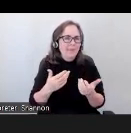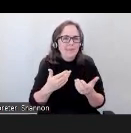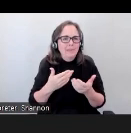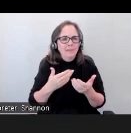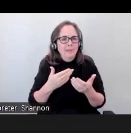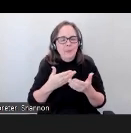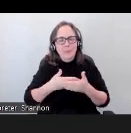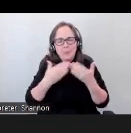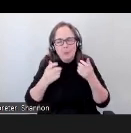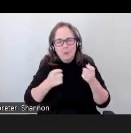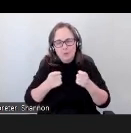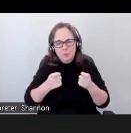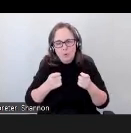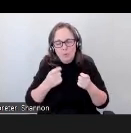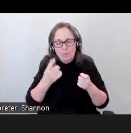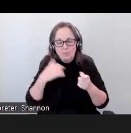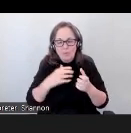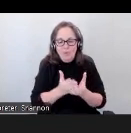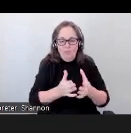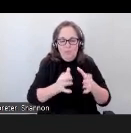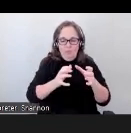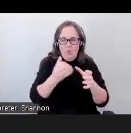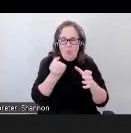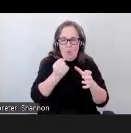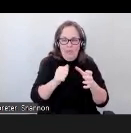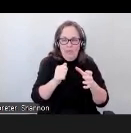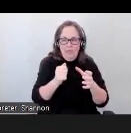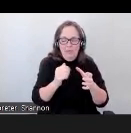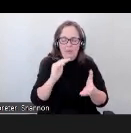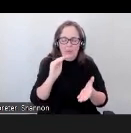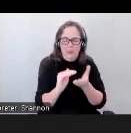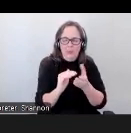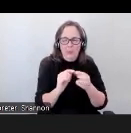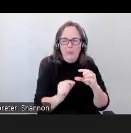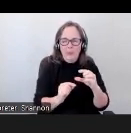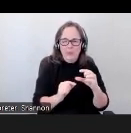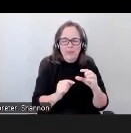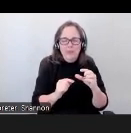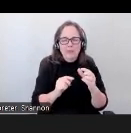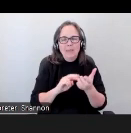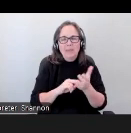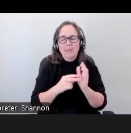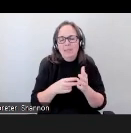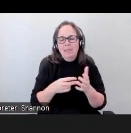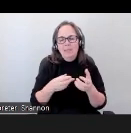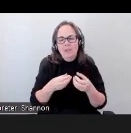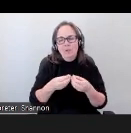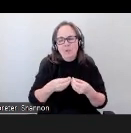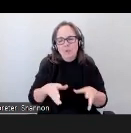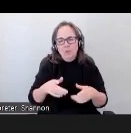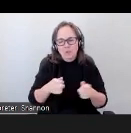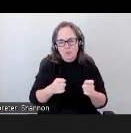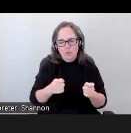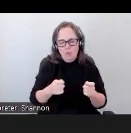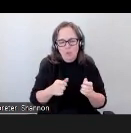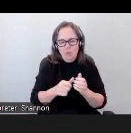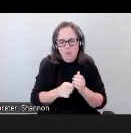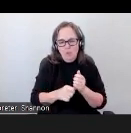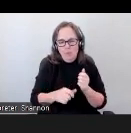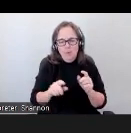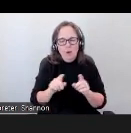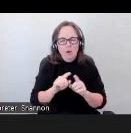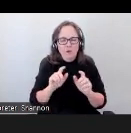the reservoir that rectum used to be. So people tend to lose control of their bowels. You could also get